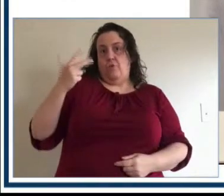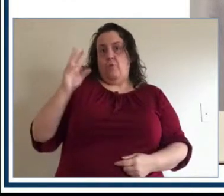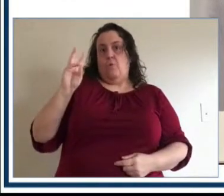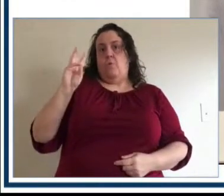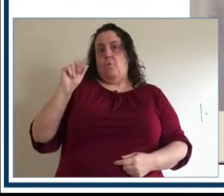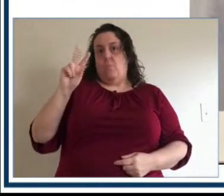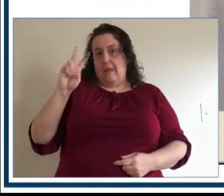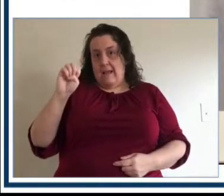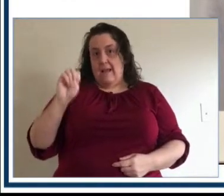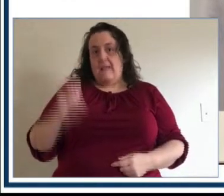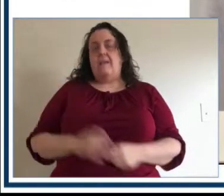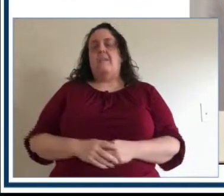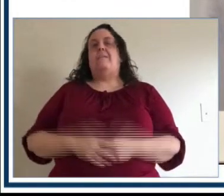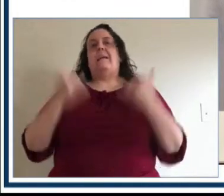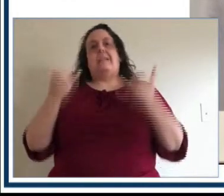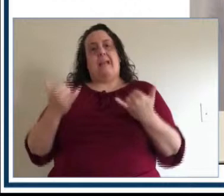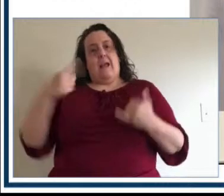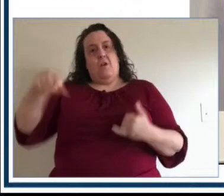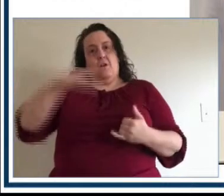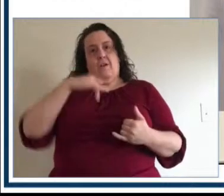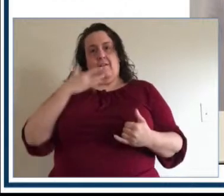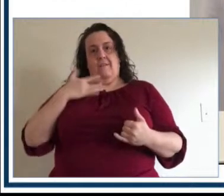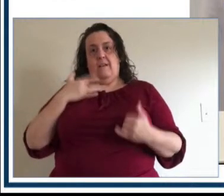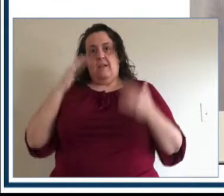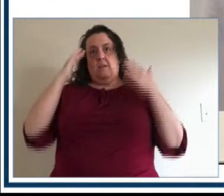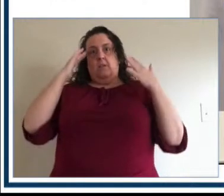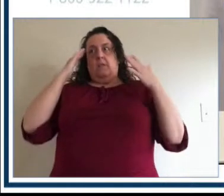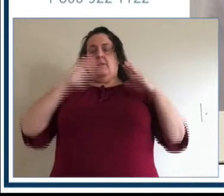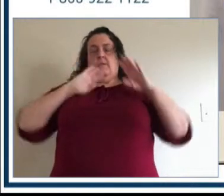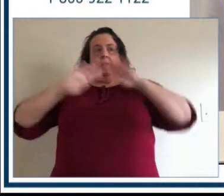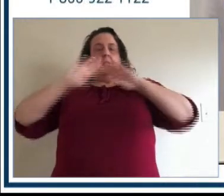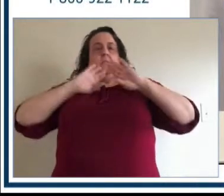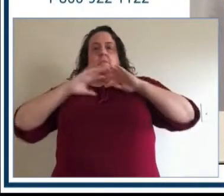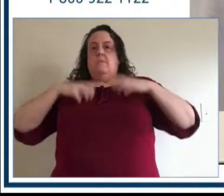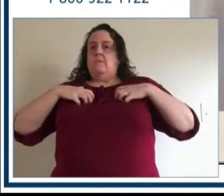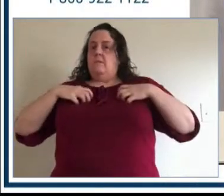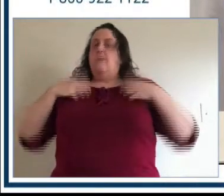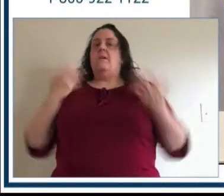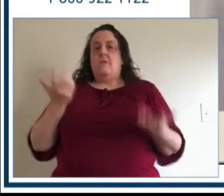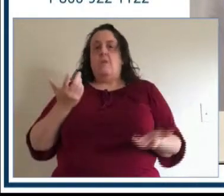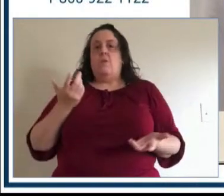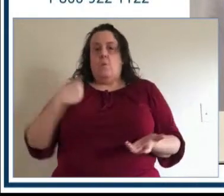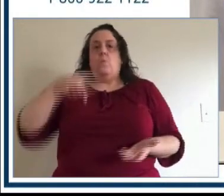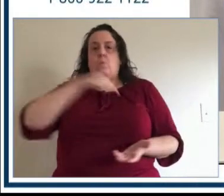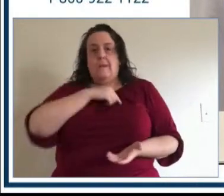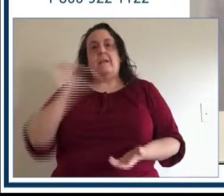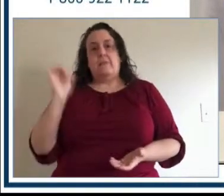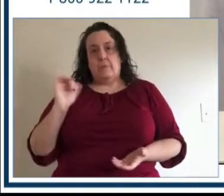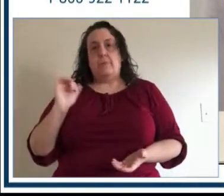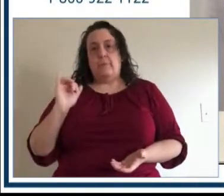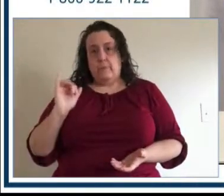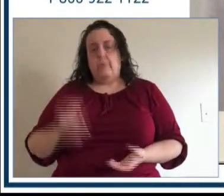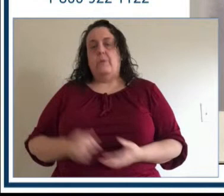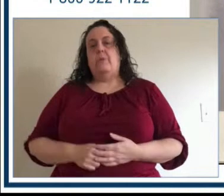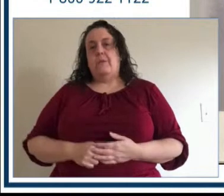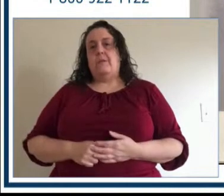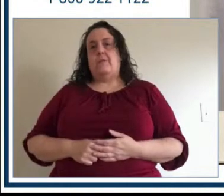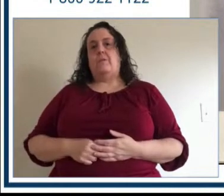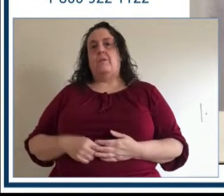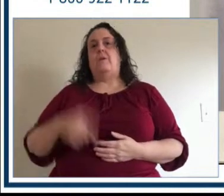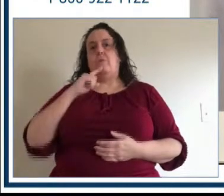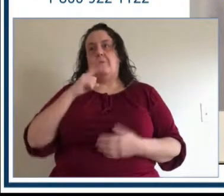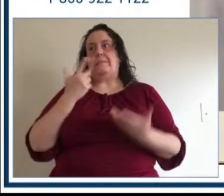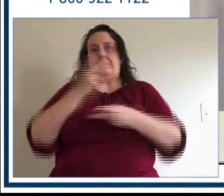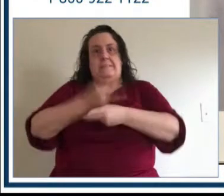frustration. I feel it too. But we are reminded how fragile things really are in this pandemic. The people